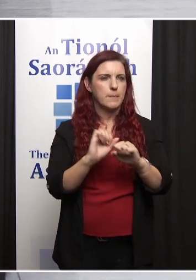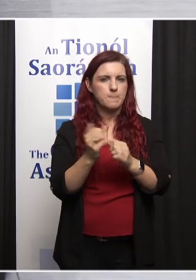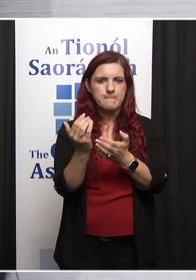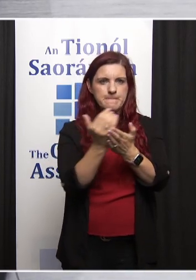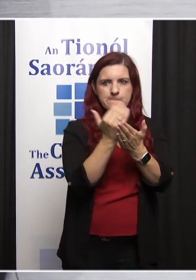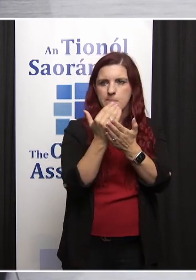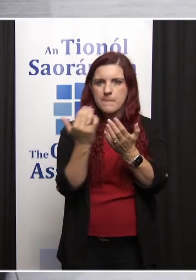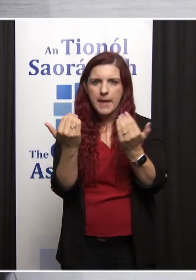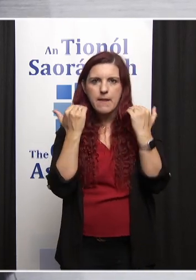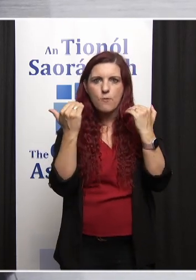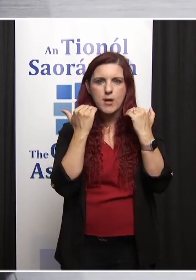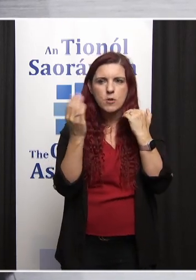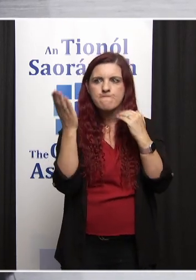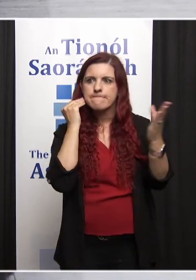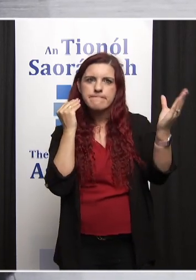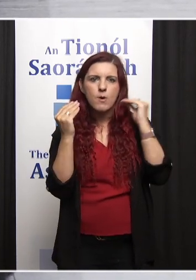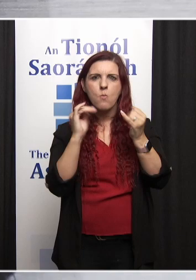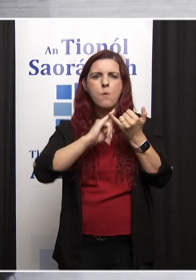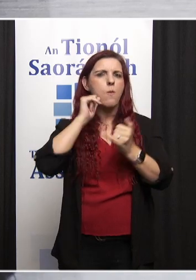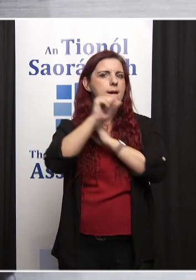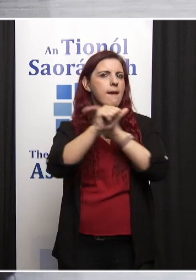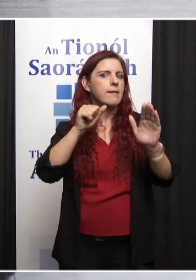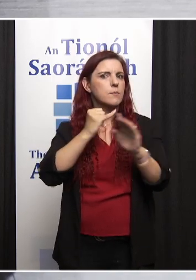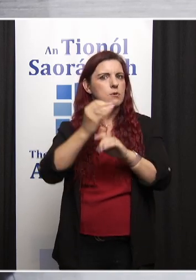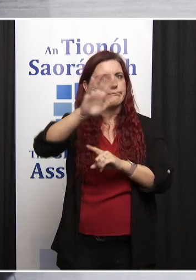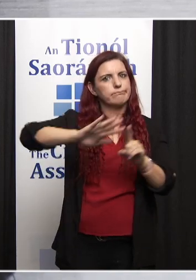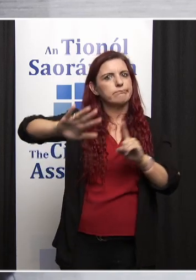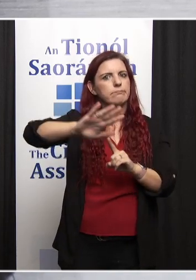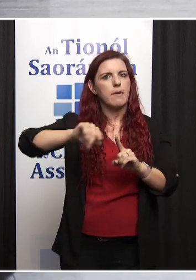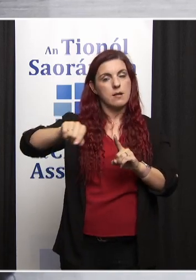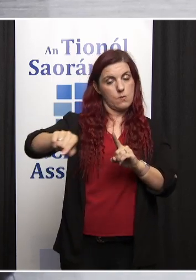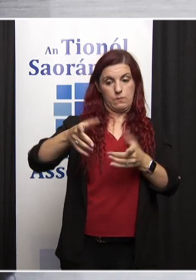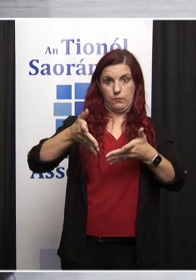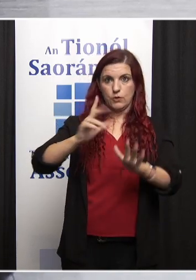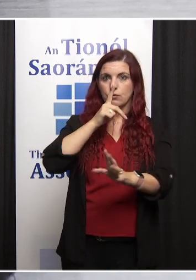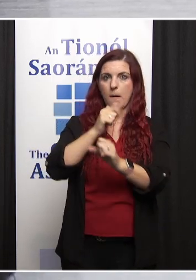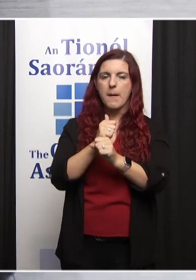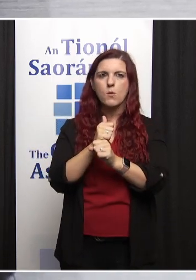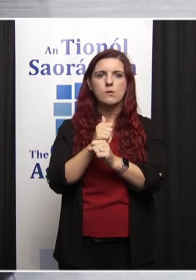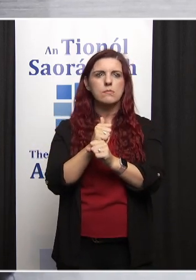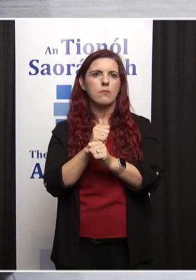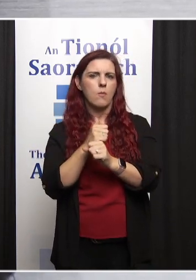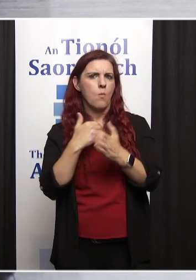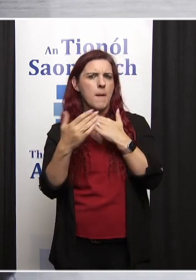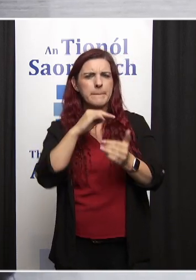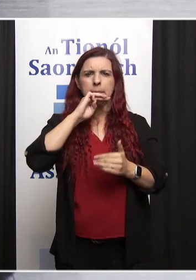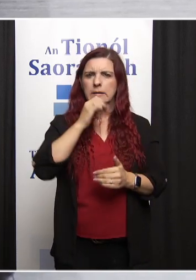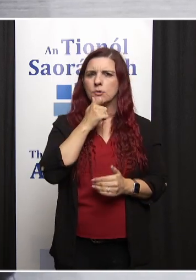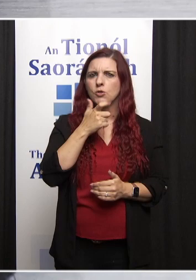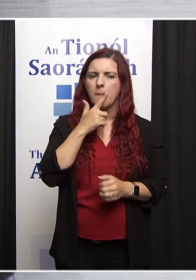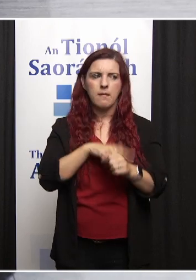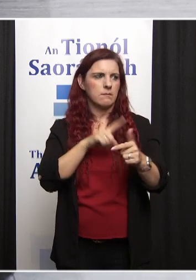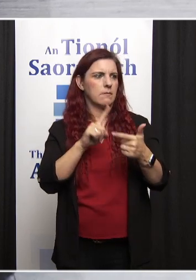briefs from people who are experts in their particular field. And we spoke about what is Dublin. We spoke